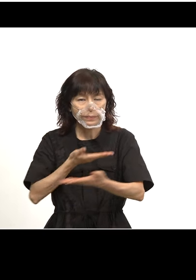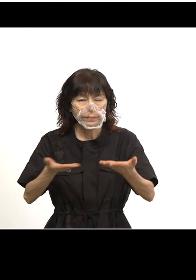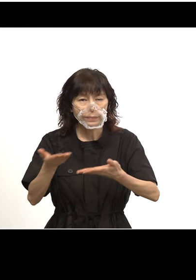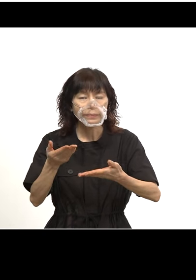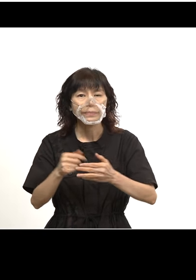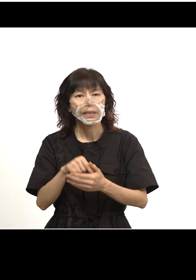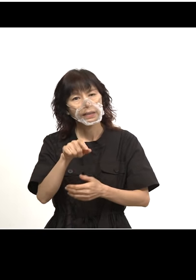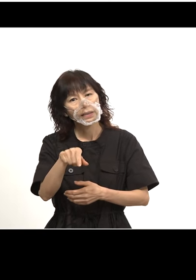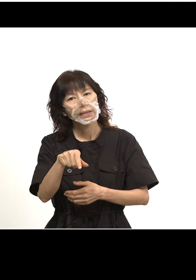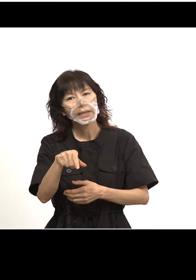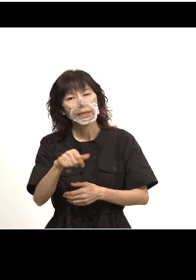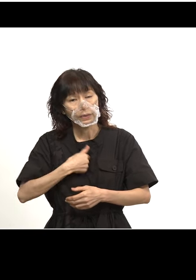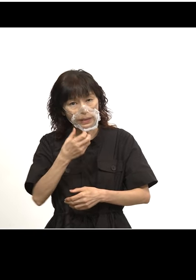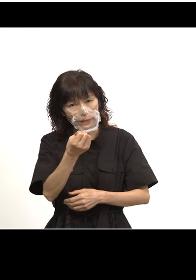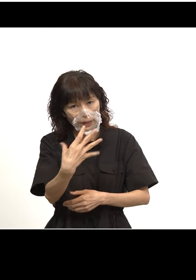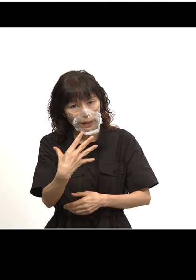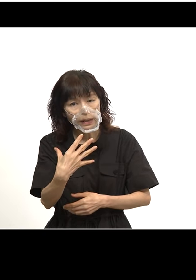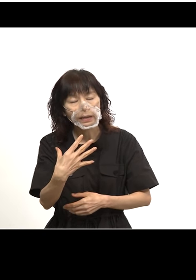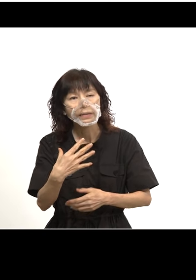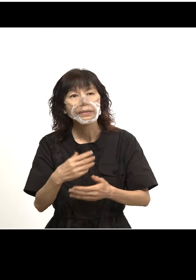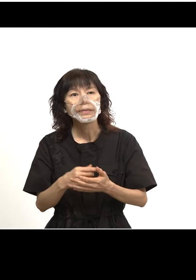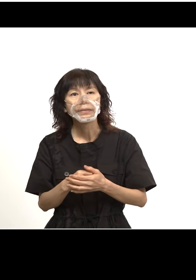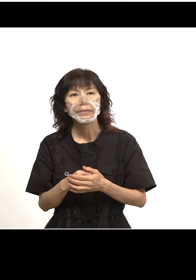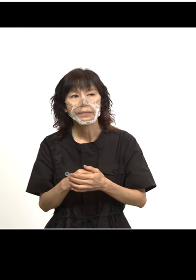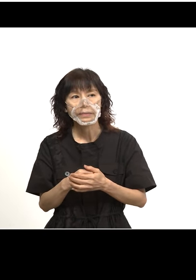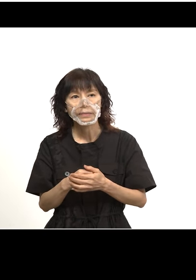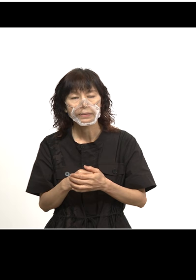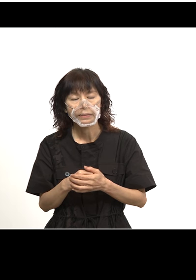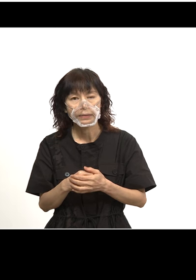of nurturing a visually impaired musician in Taiwan.